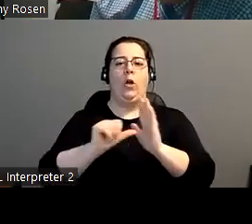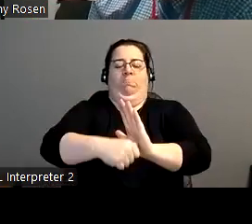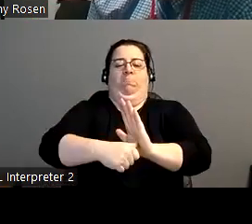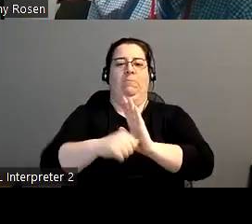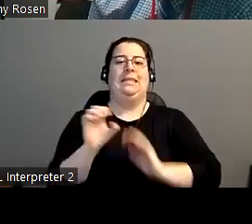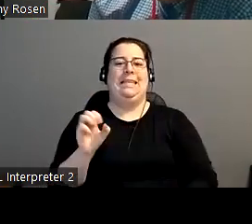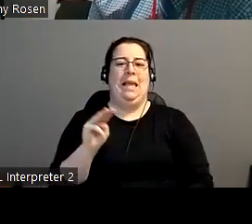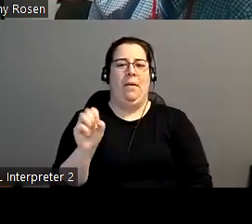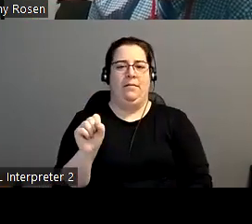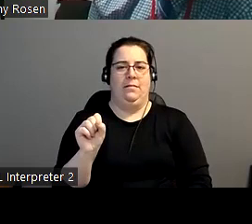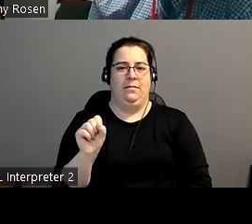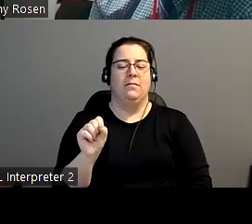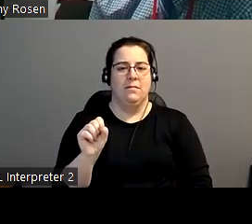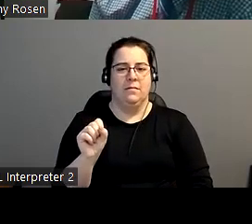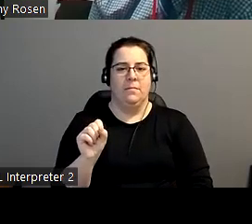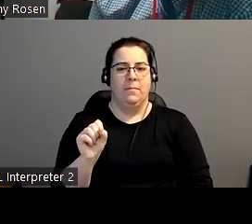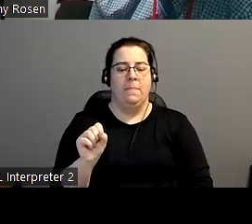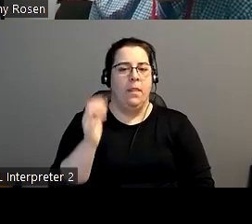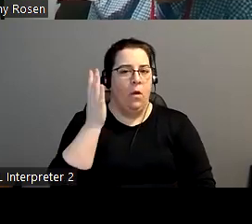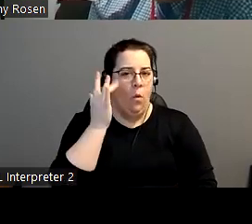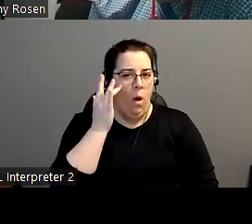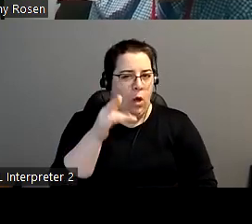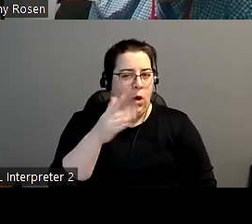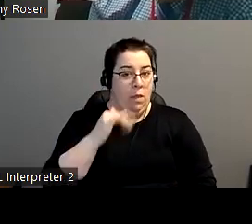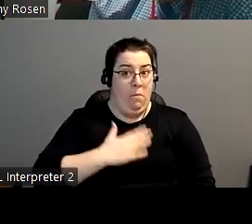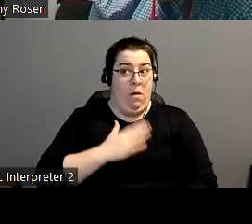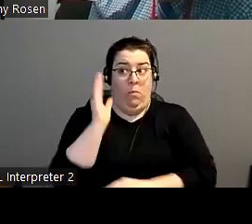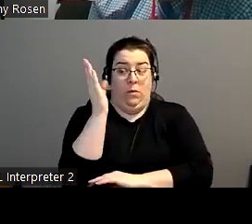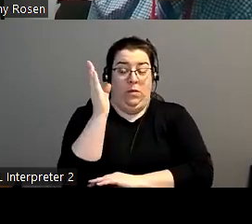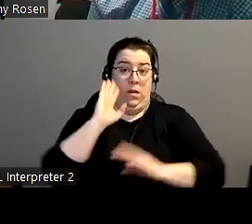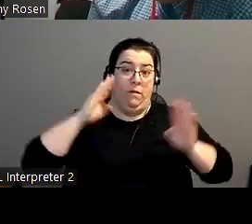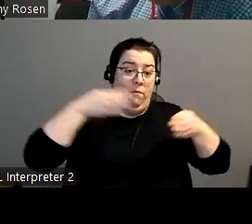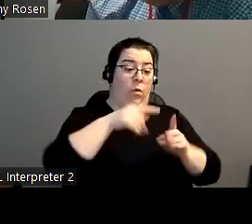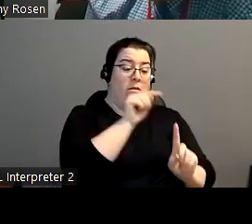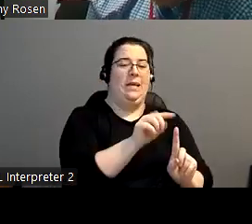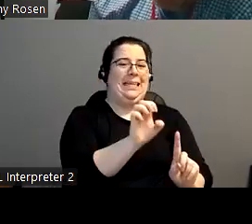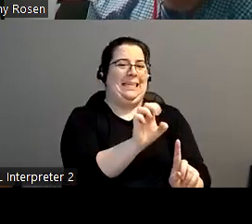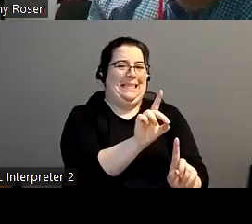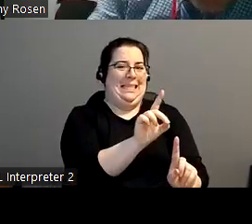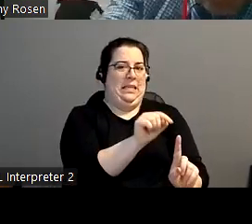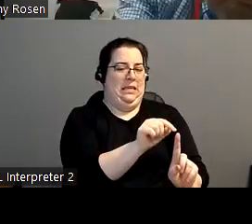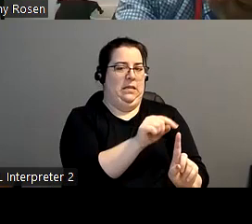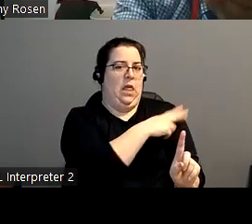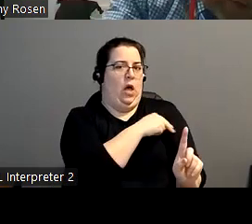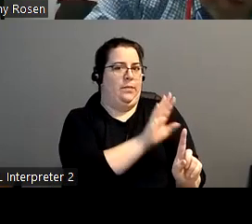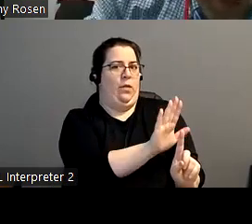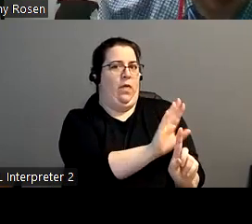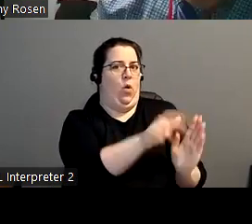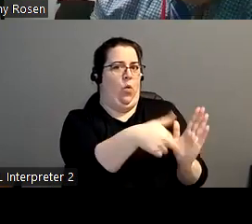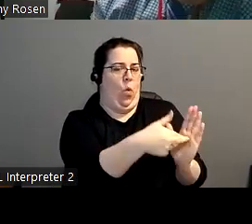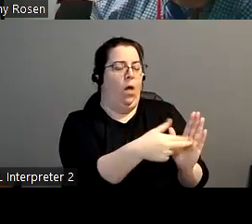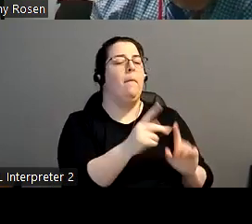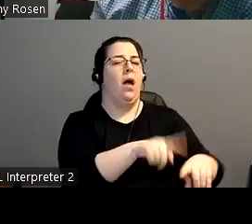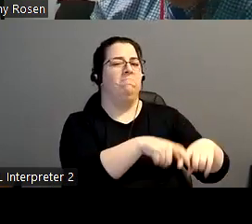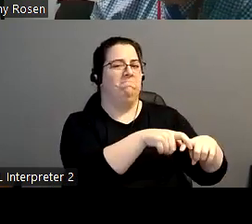presentation is about the role of the ED in hospital. But I wanted to pause for a few minutes, make sure I have a